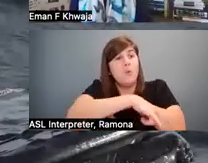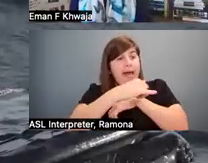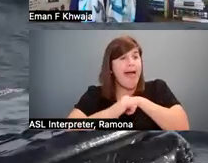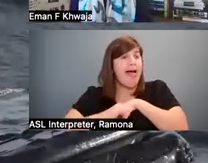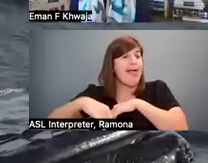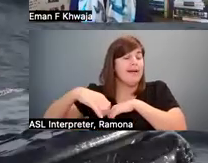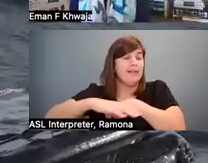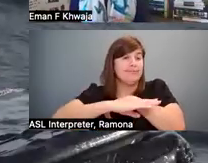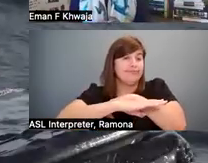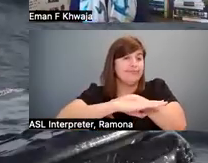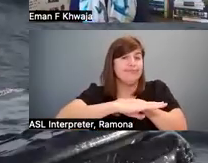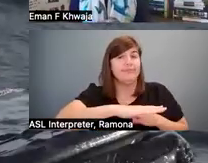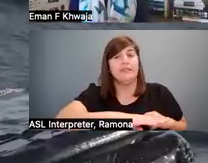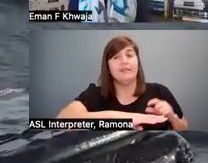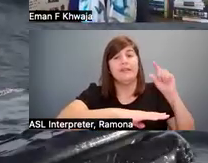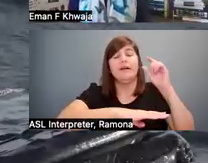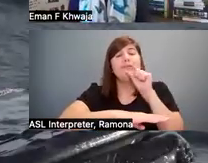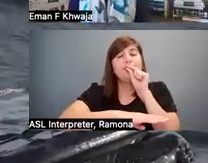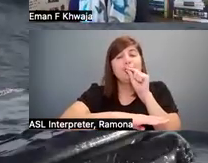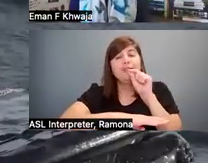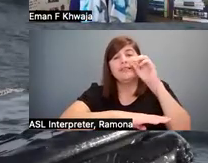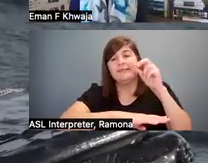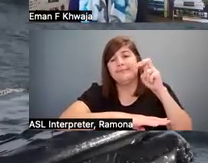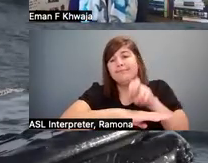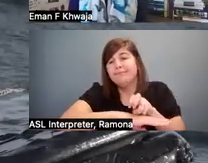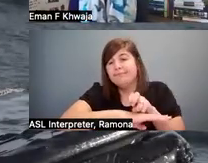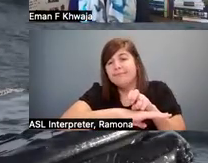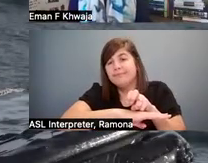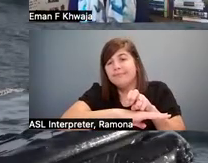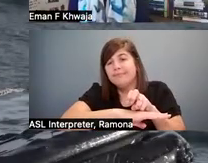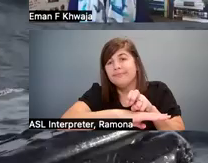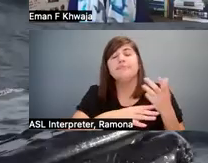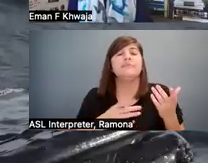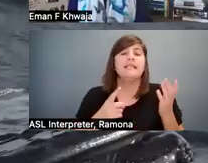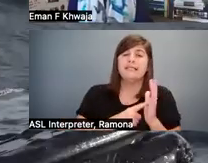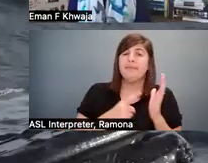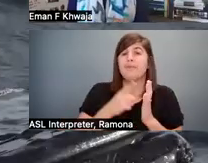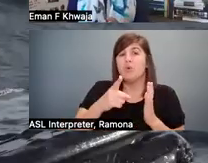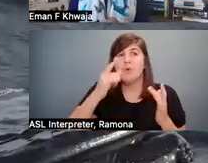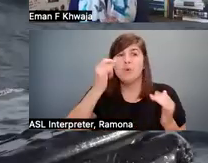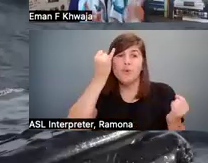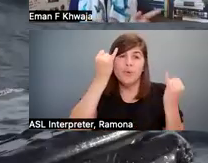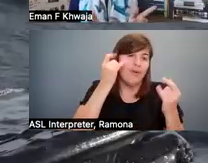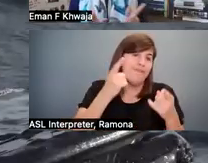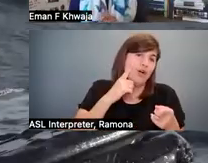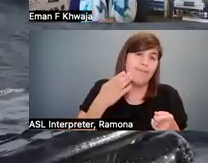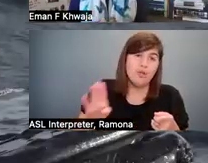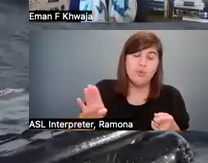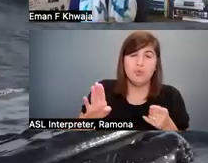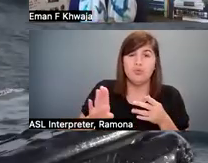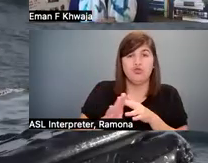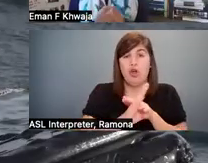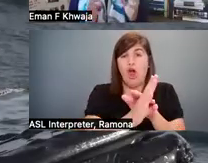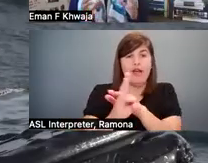like these birds are doing in this photo, riding that whale like a surfboard. You have to use your imagination for this one, but there was a photo of a blue